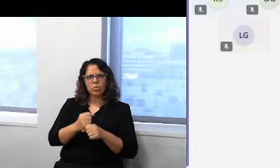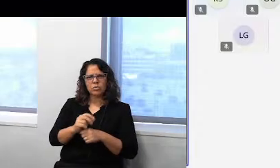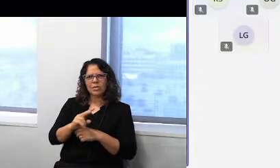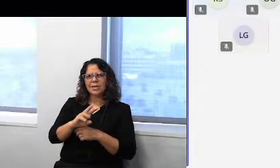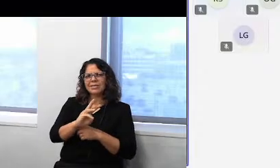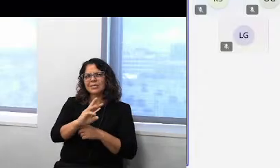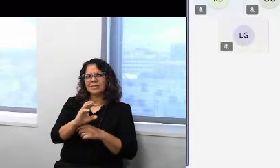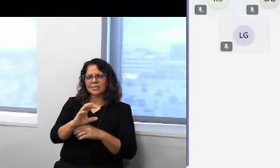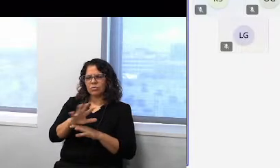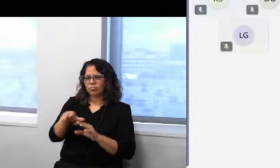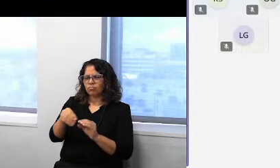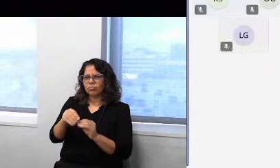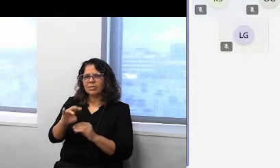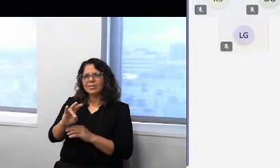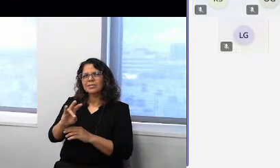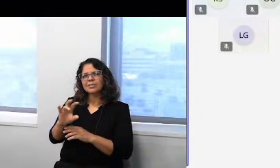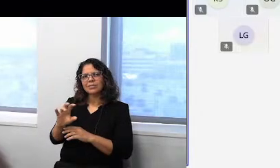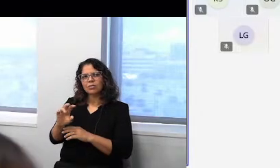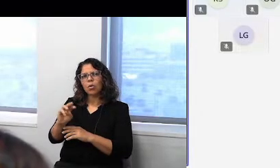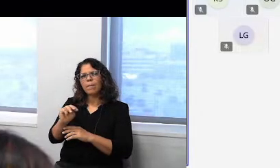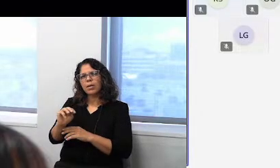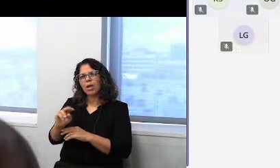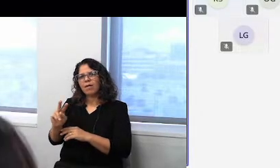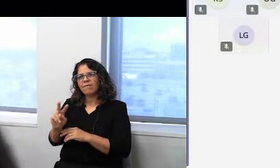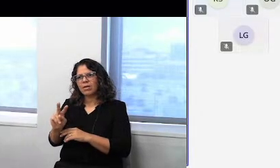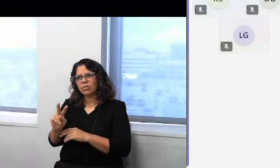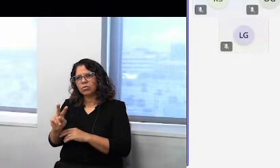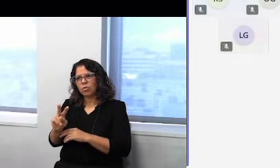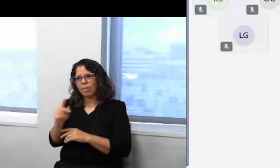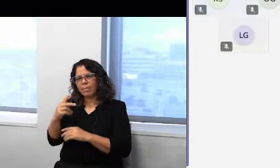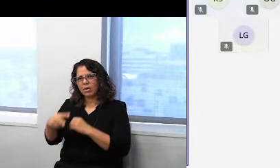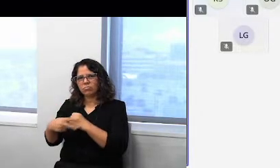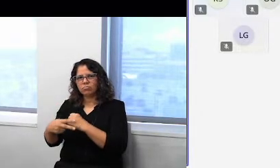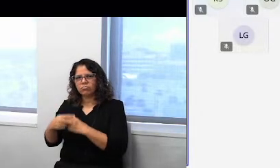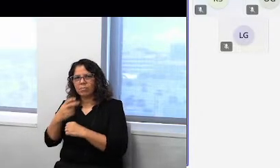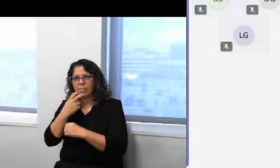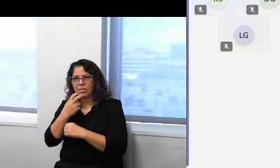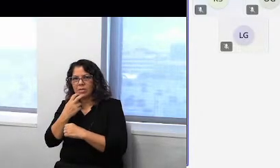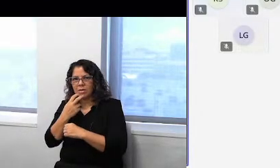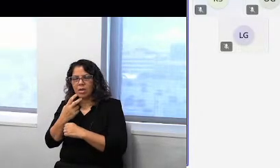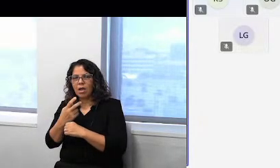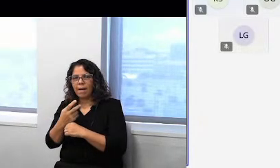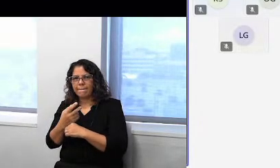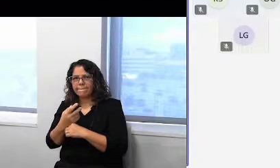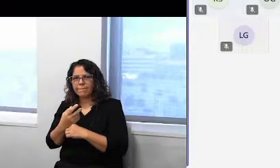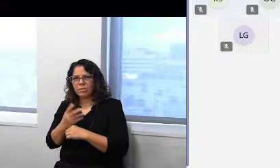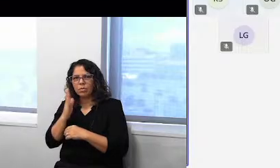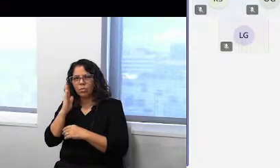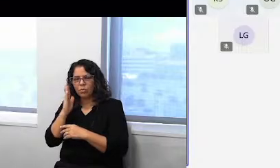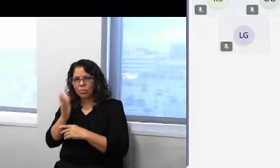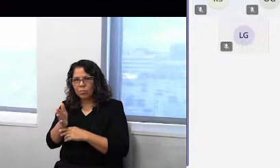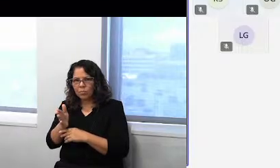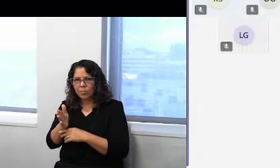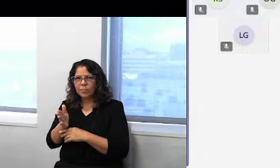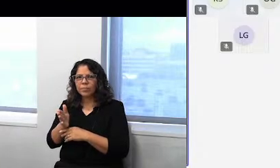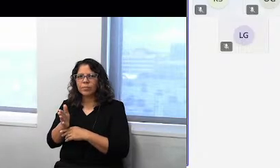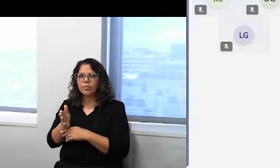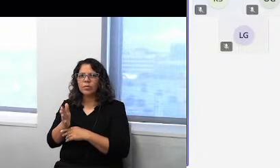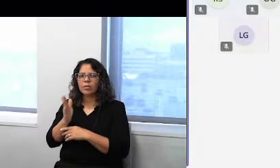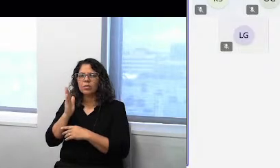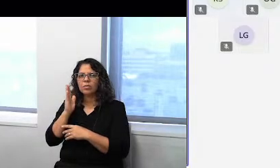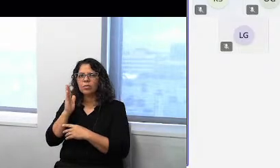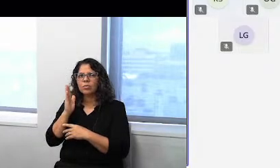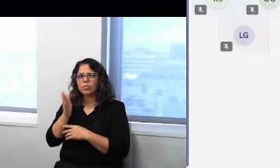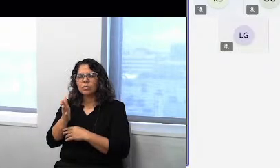700 megawatts of battery energy storage that are going to do the ramp and frequency that is